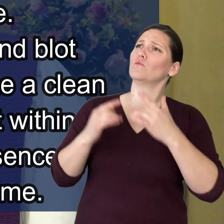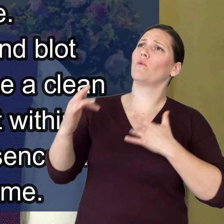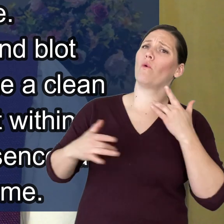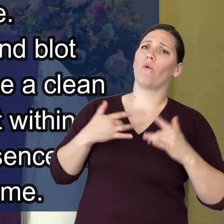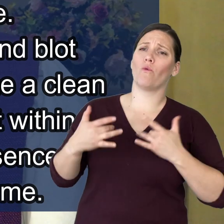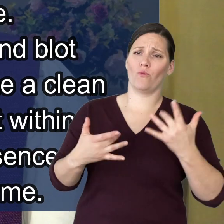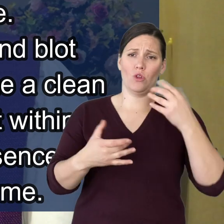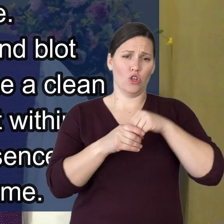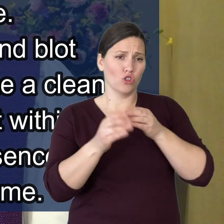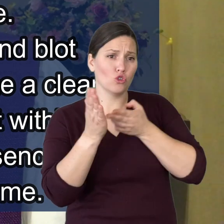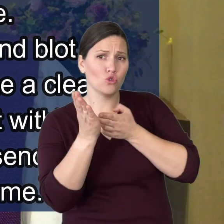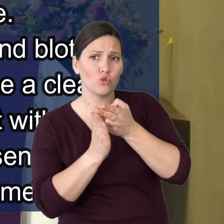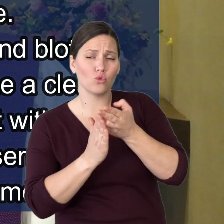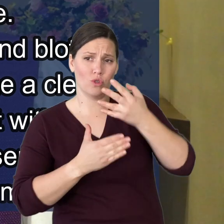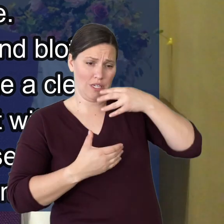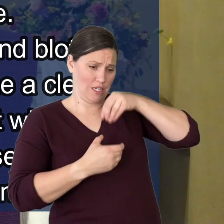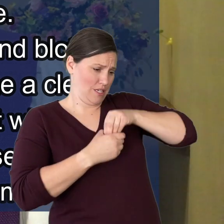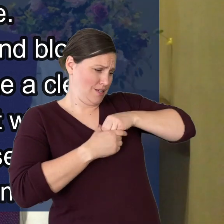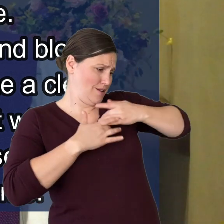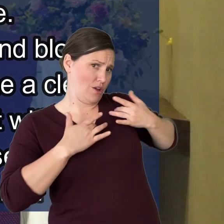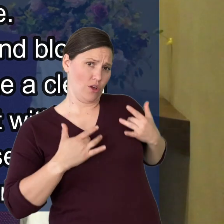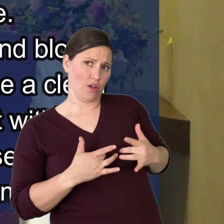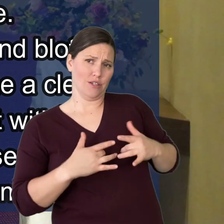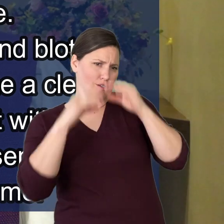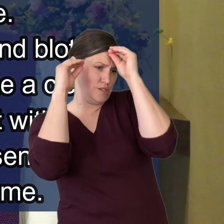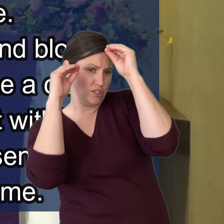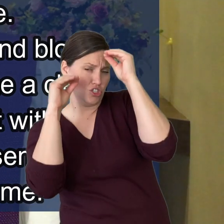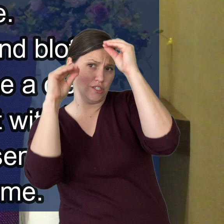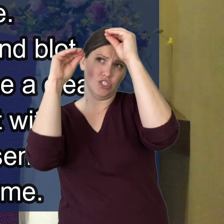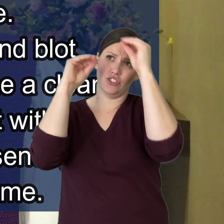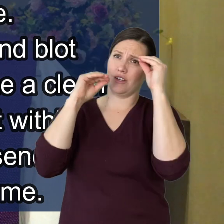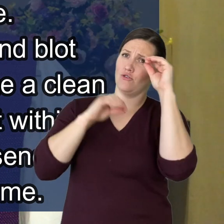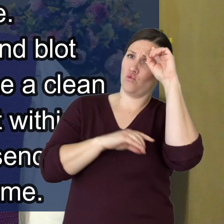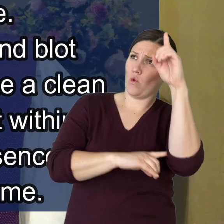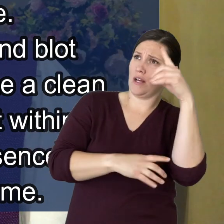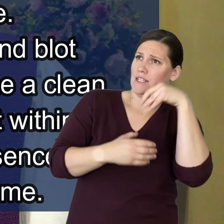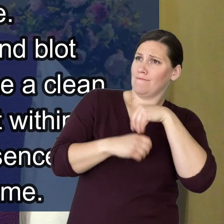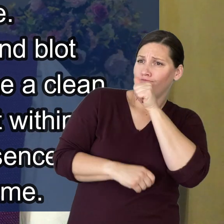delight in the truth in inward being, and you teach me wisdom in the secret heart.